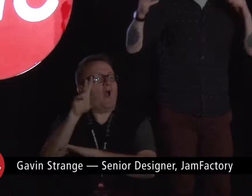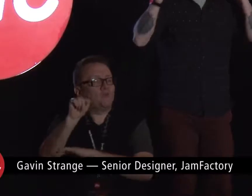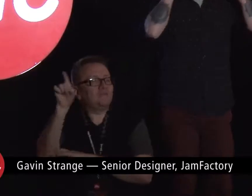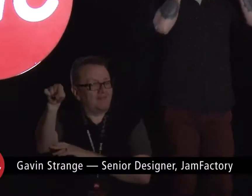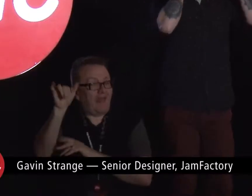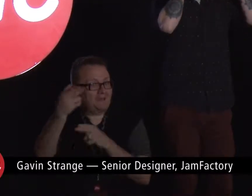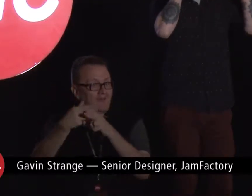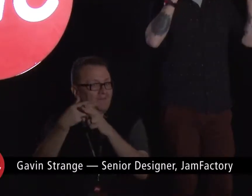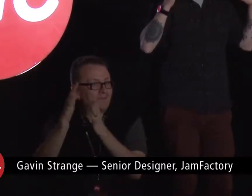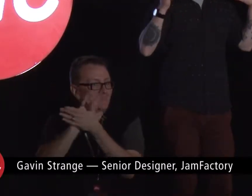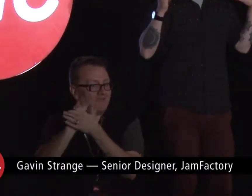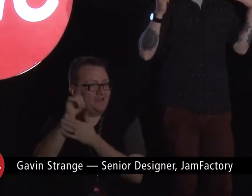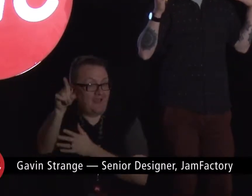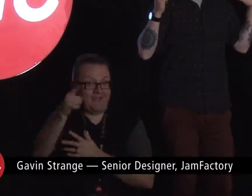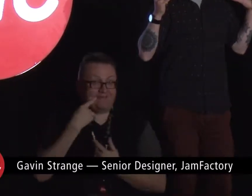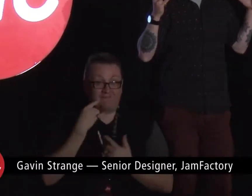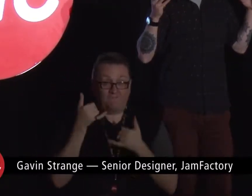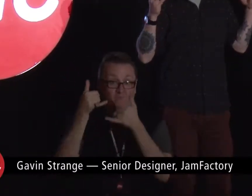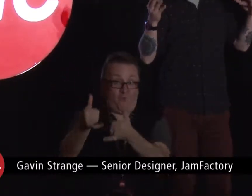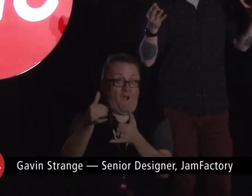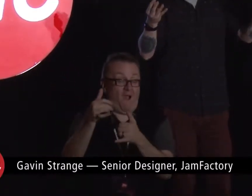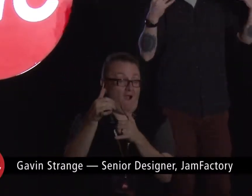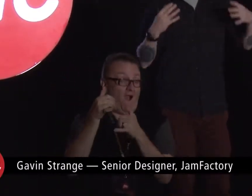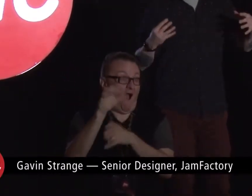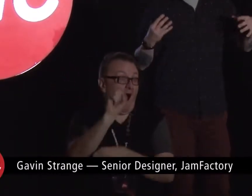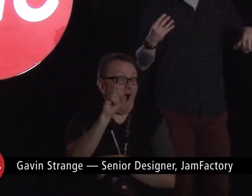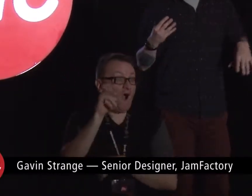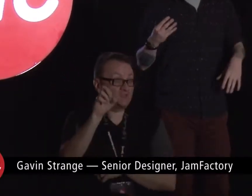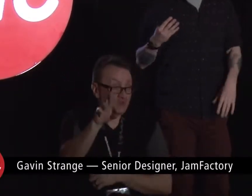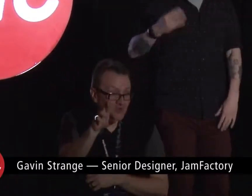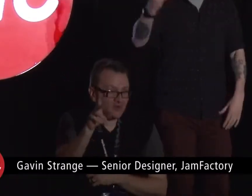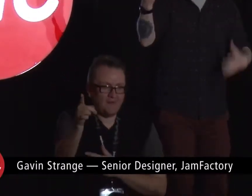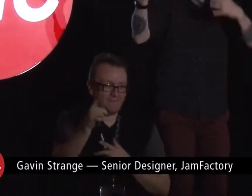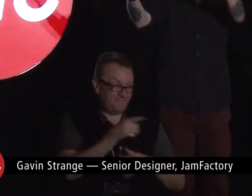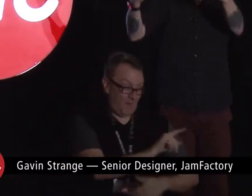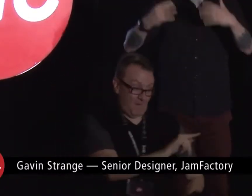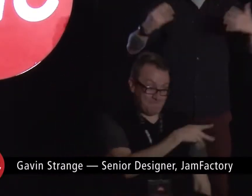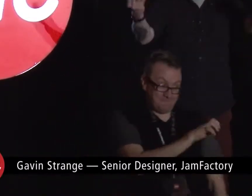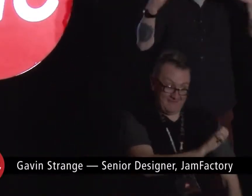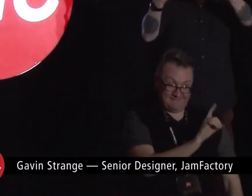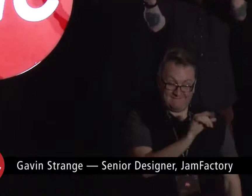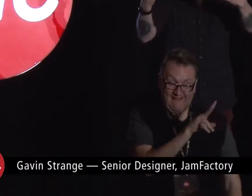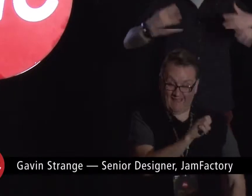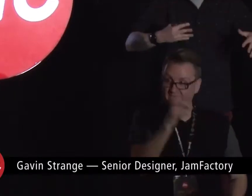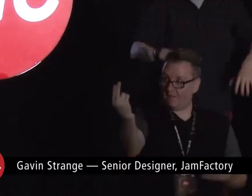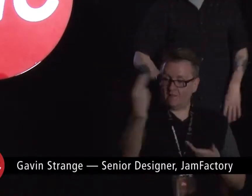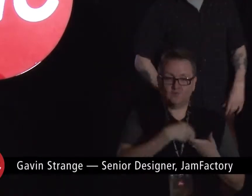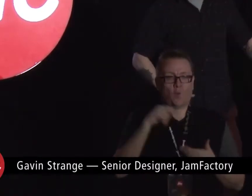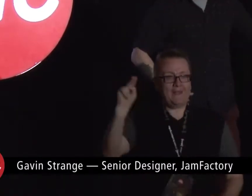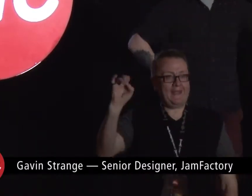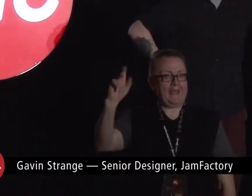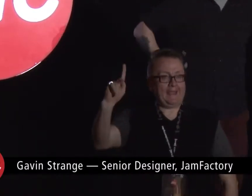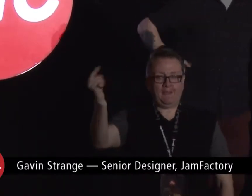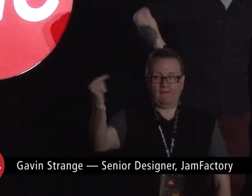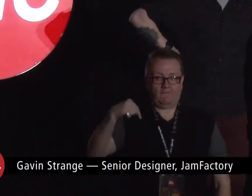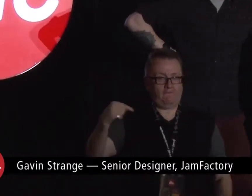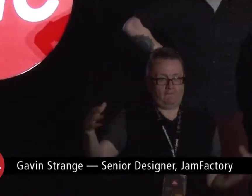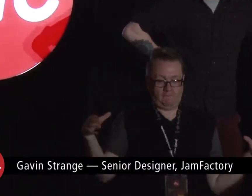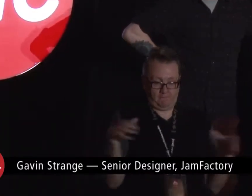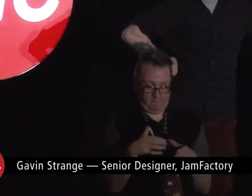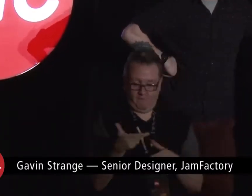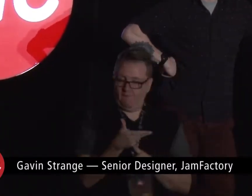it's just like, I can't imagine what it was like for Pete and Dave, the two founders who had brought Nick Park in and